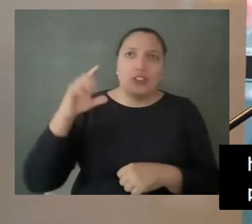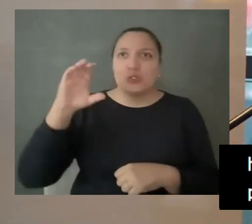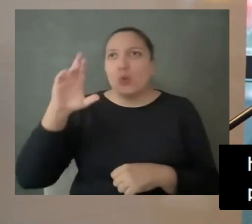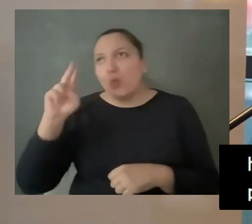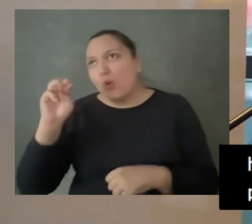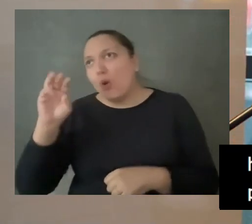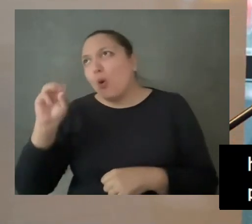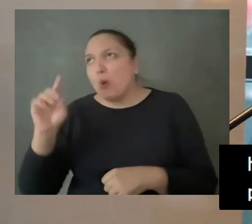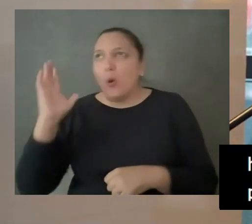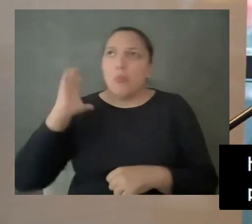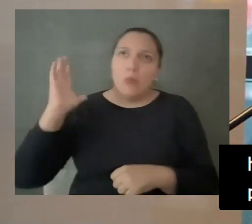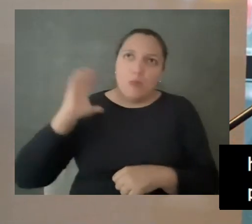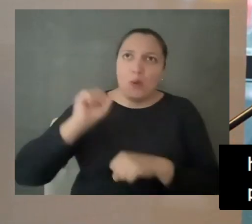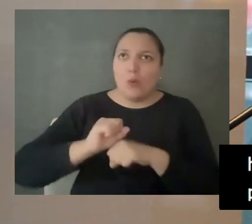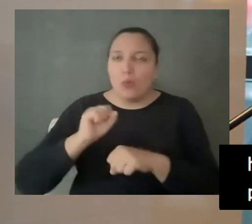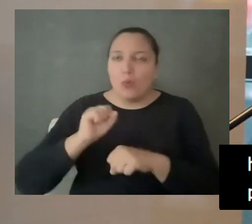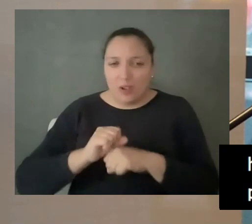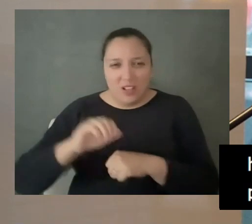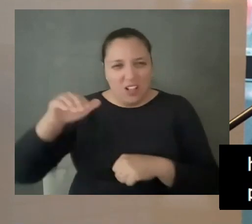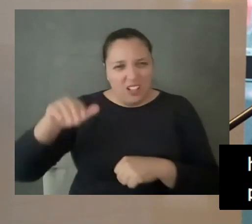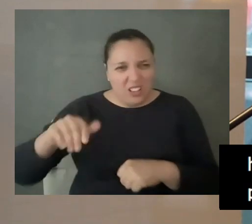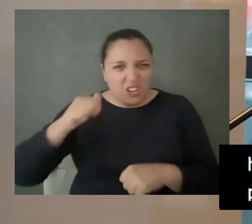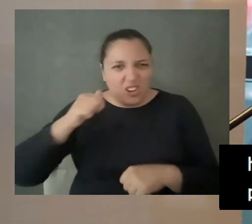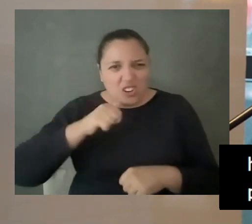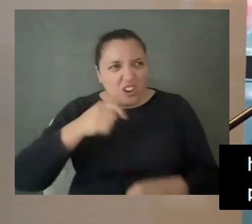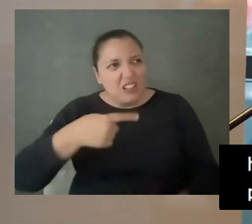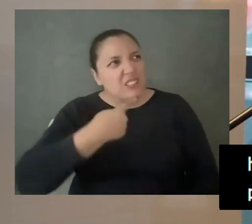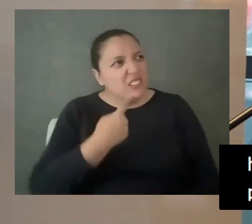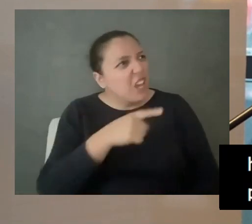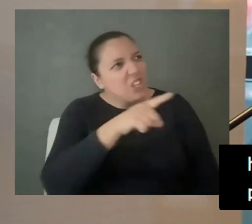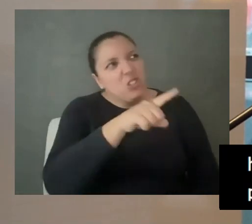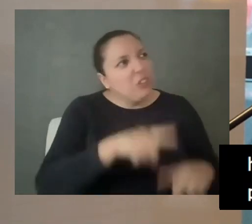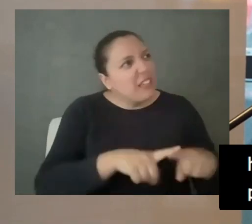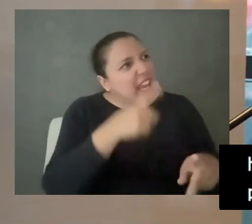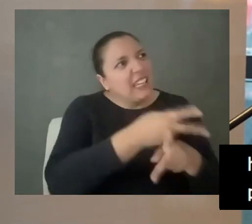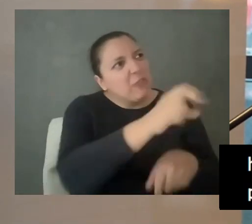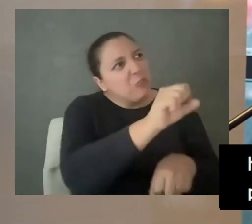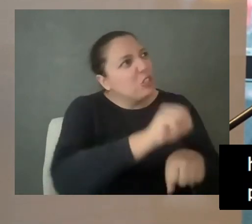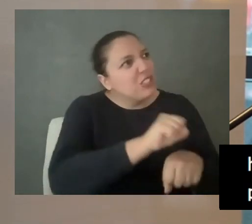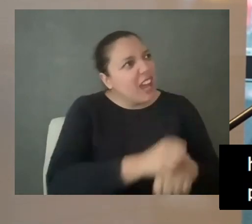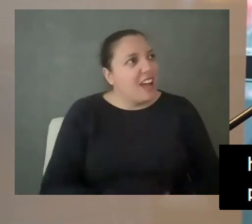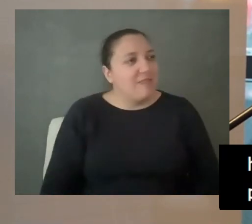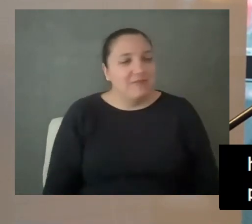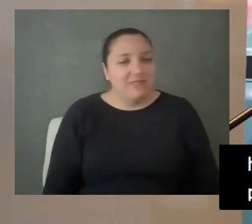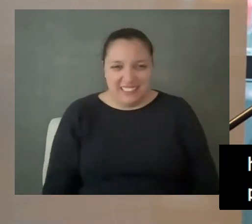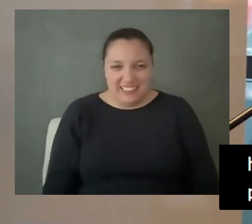McCall. Little girl stood up and said, "What's the matter, mister? You can't keep a job?"